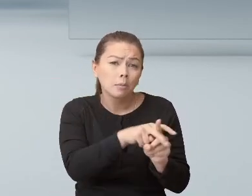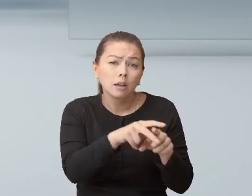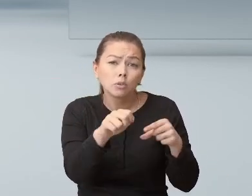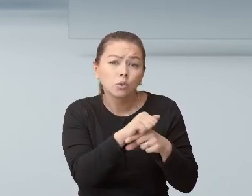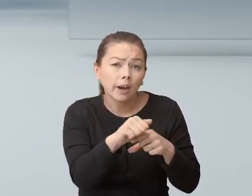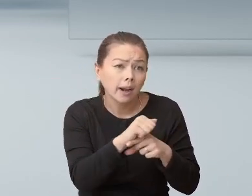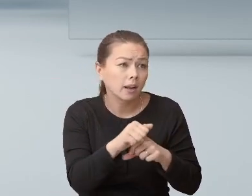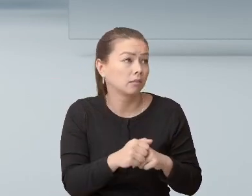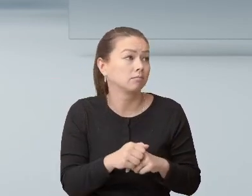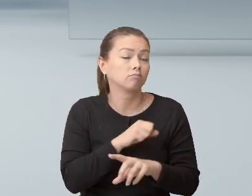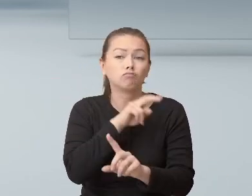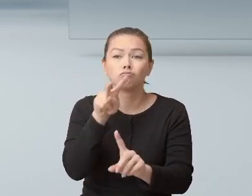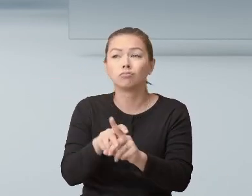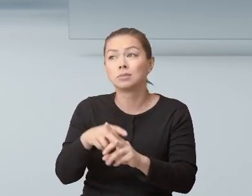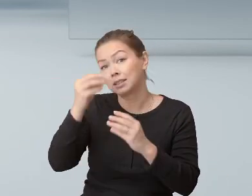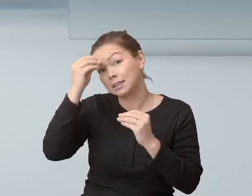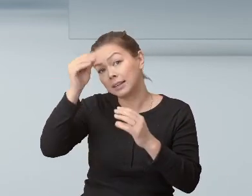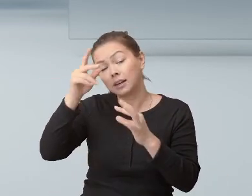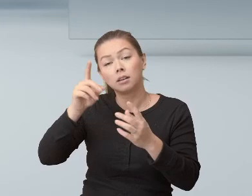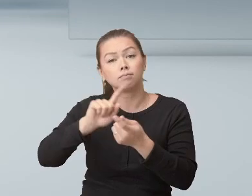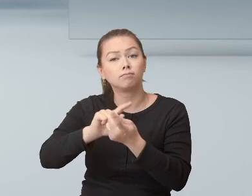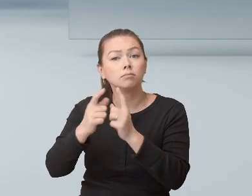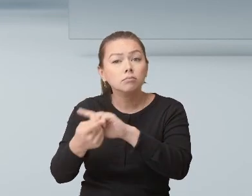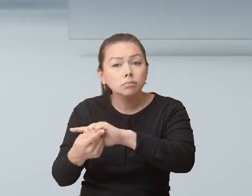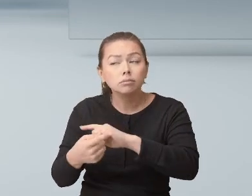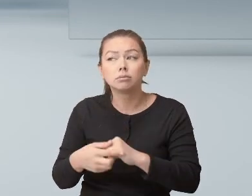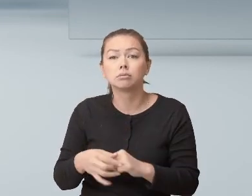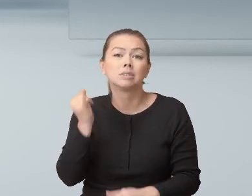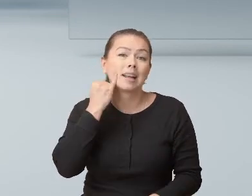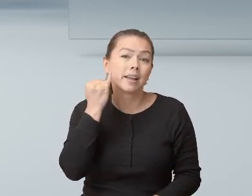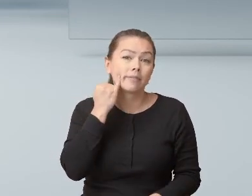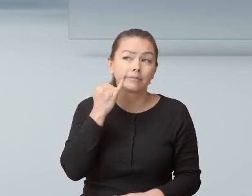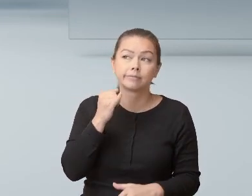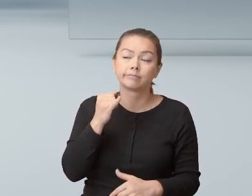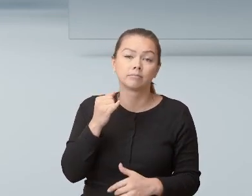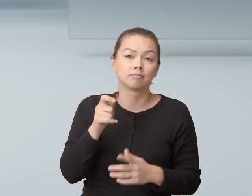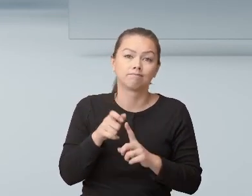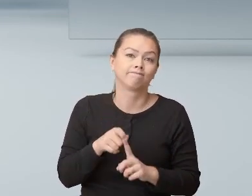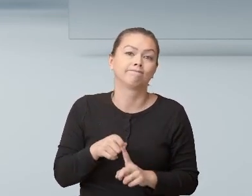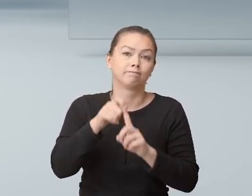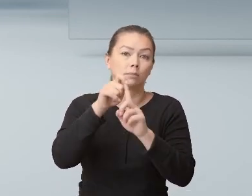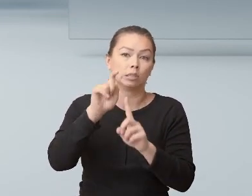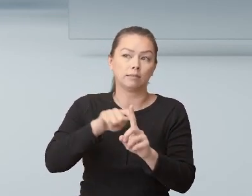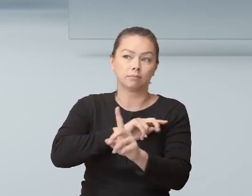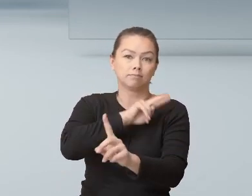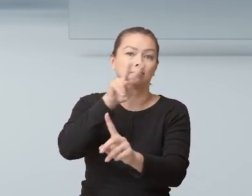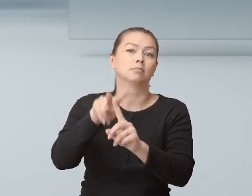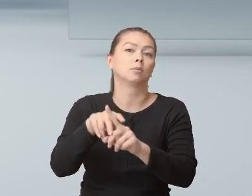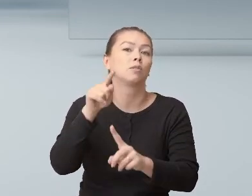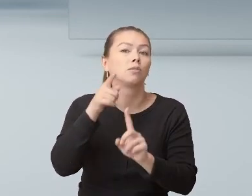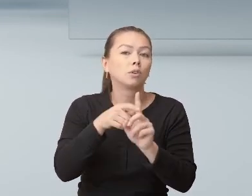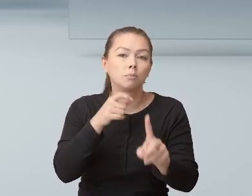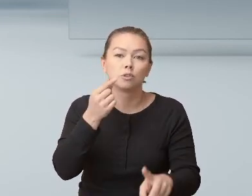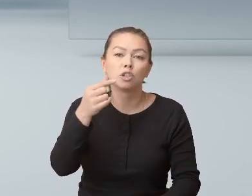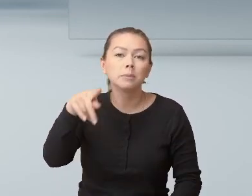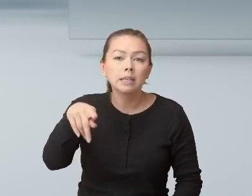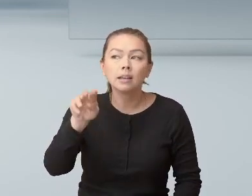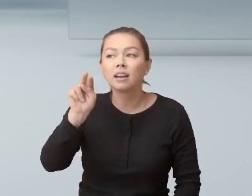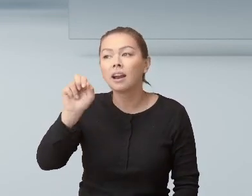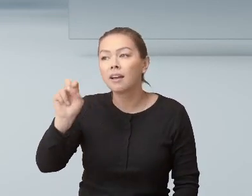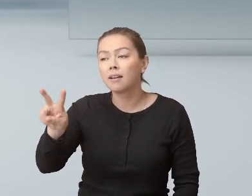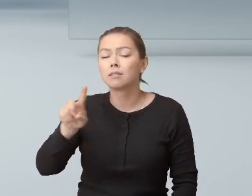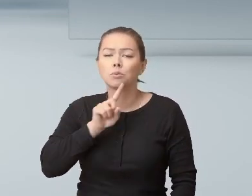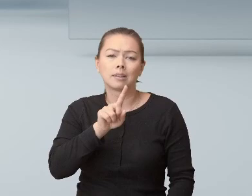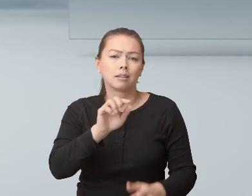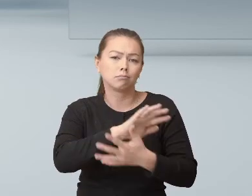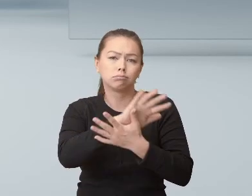conversion. If there's customizations that you need to bring forward from a GP or NAV or just something that's unique to your business that you want, it can be used for any